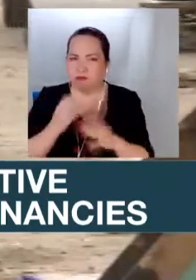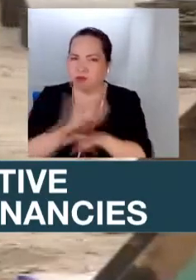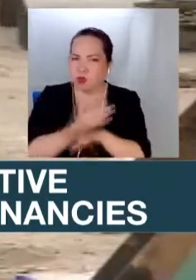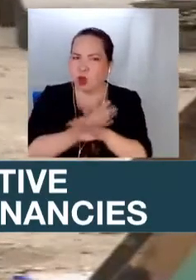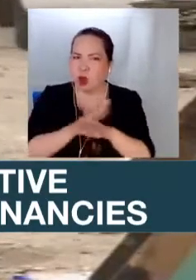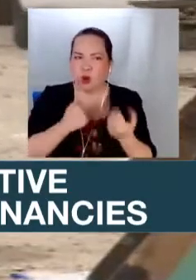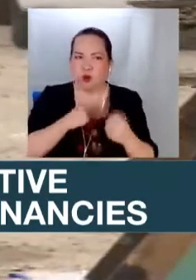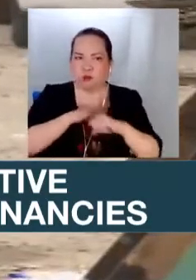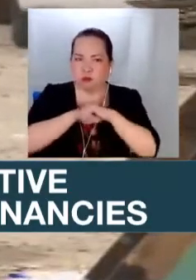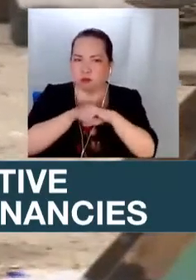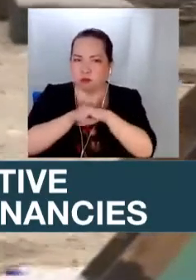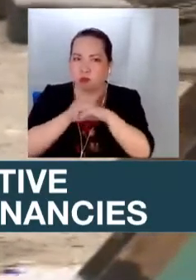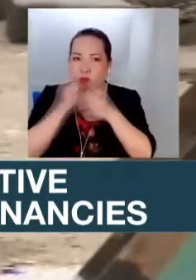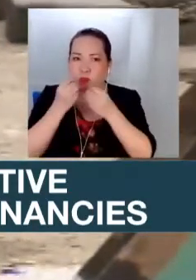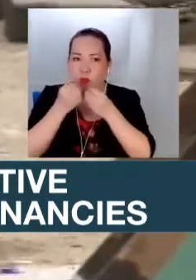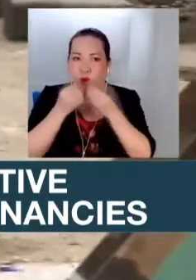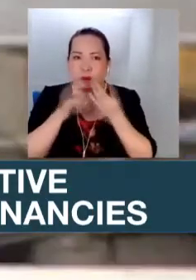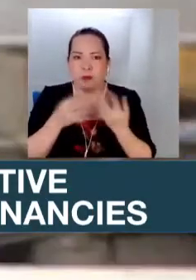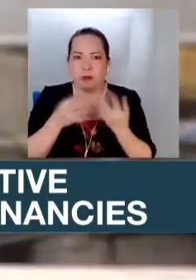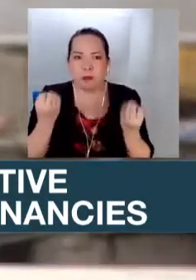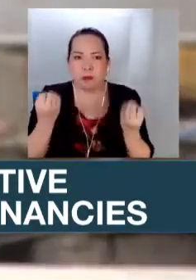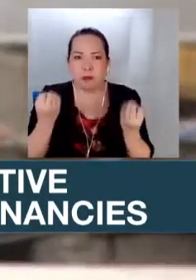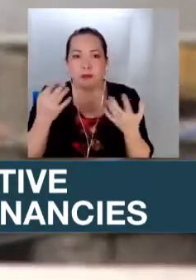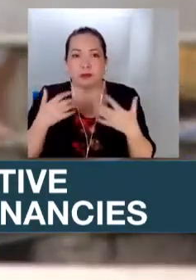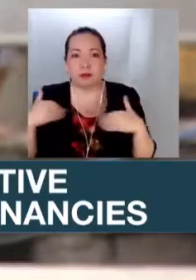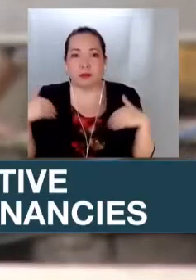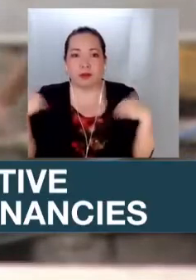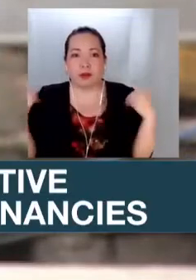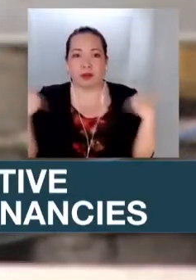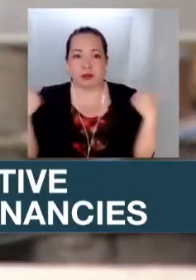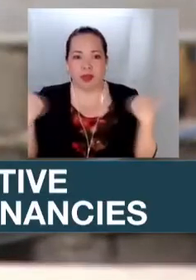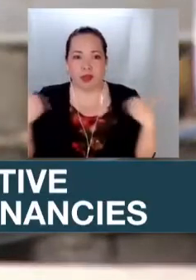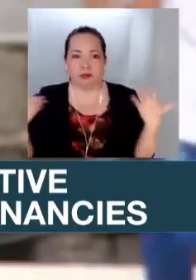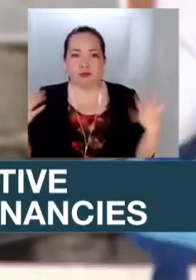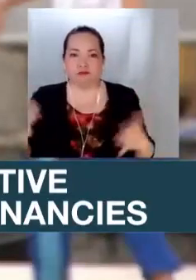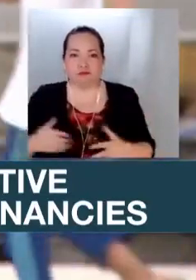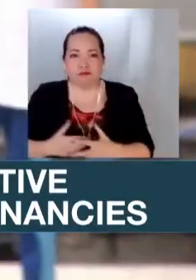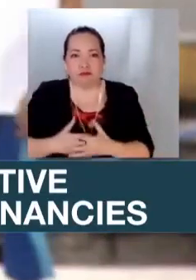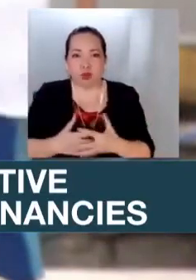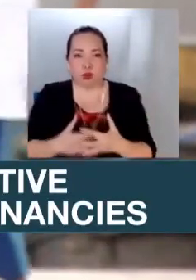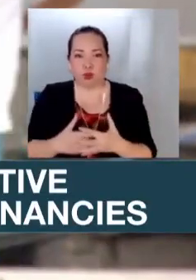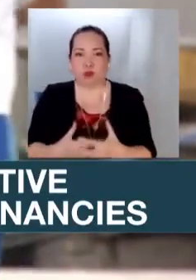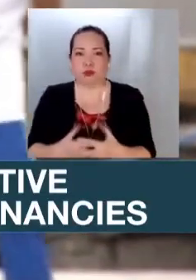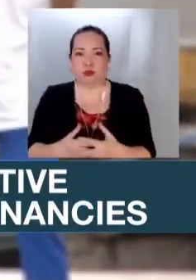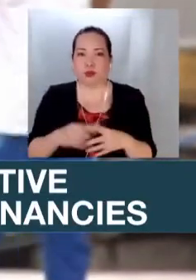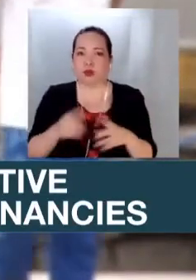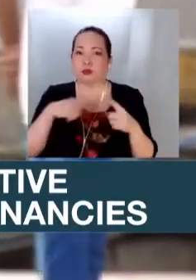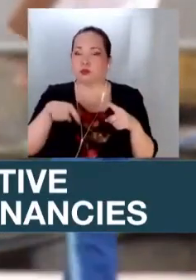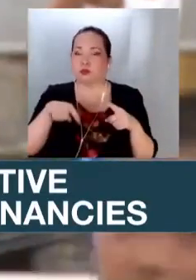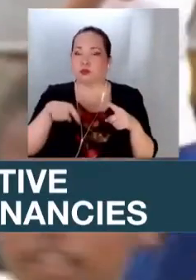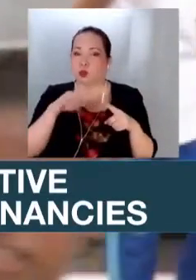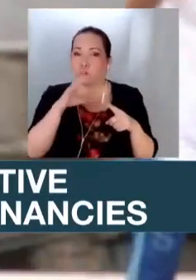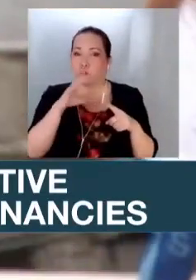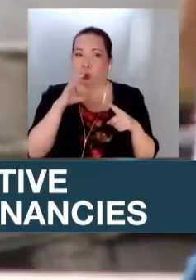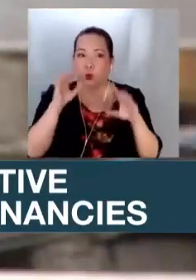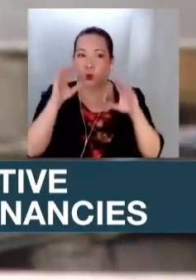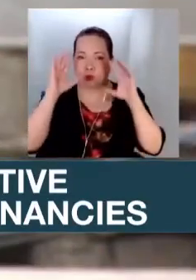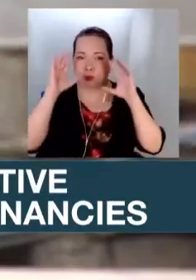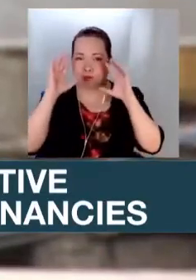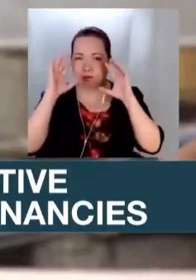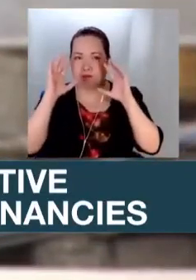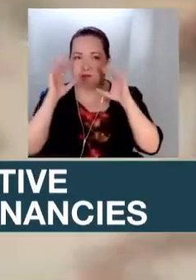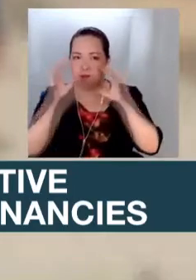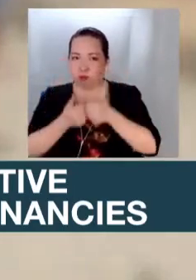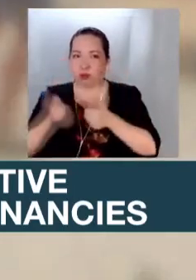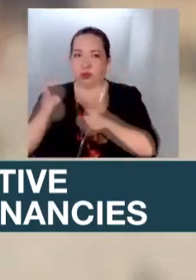cases of young pregnancies. POPCOM Executive Director Undersecretary Juan Antonio Perez III will join us later on for a discussion on